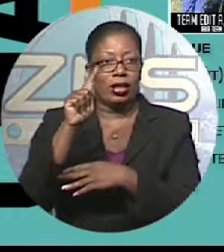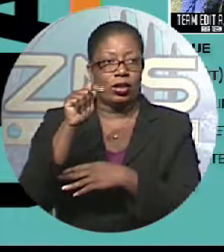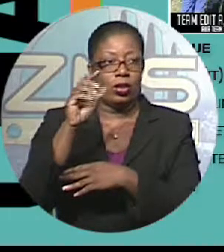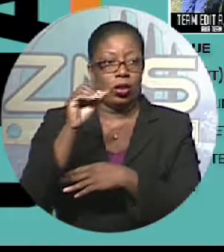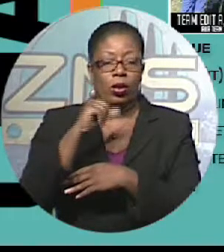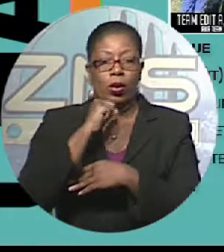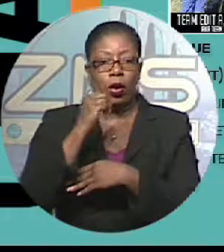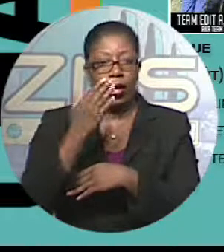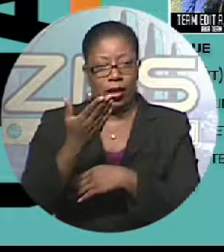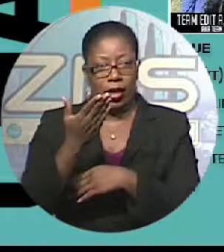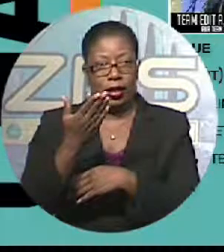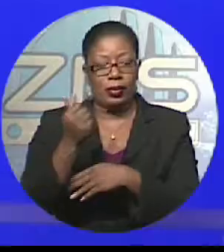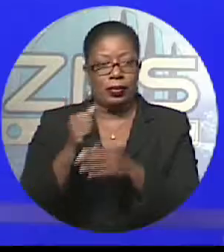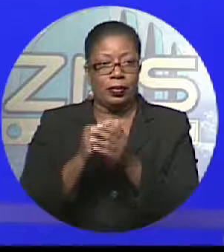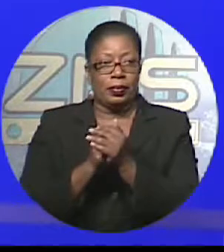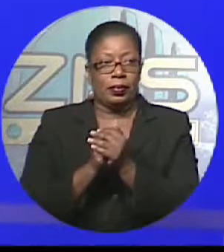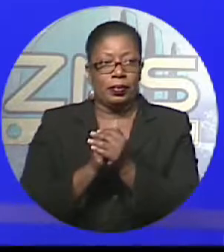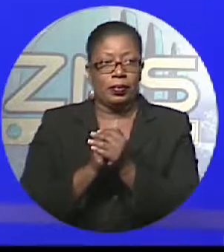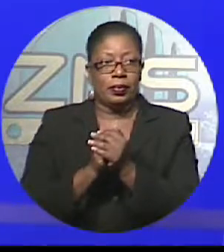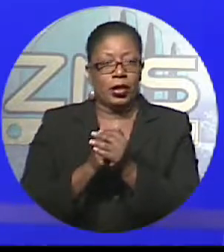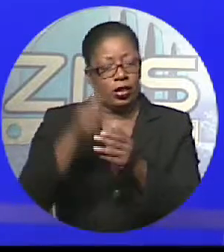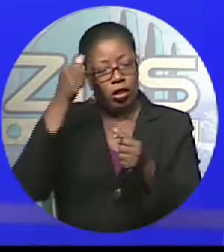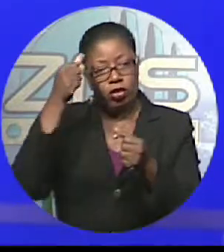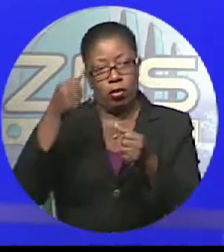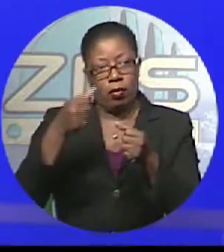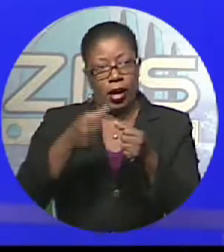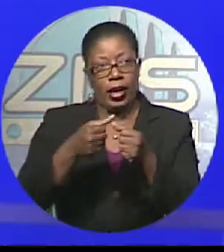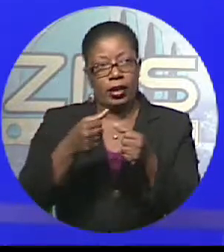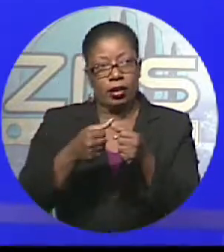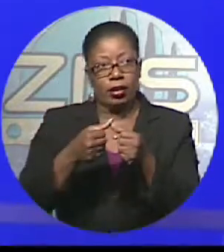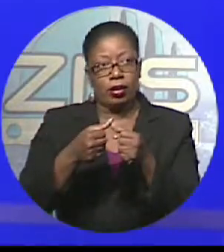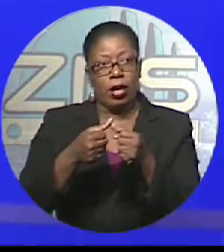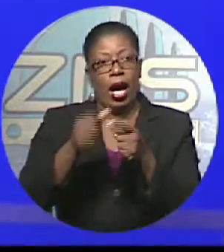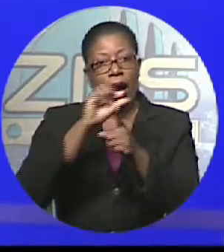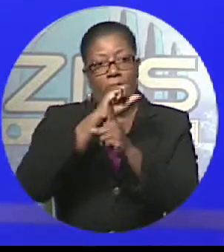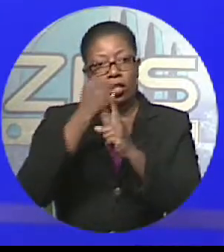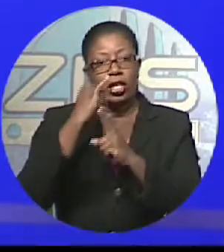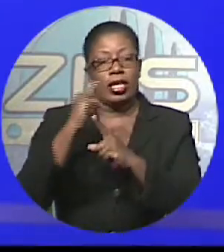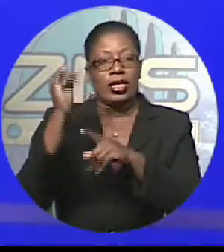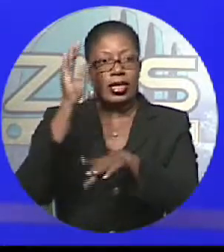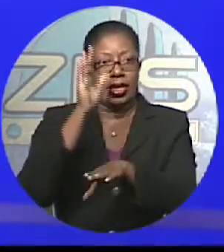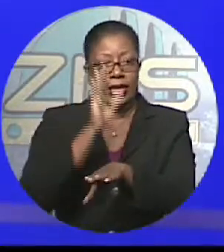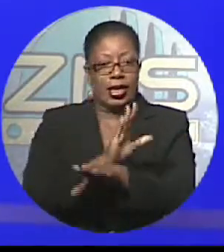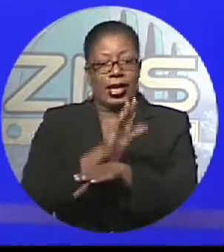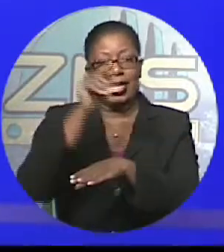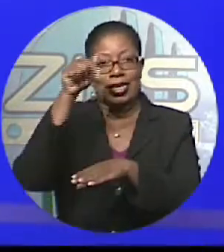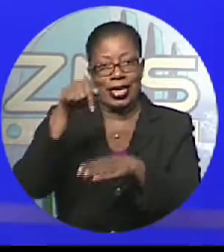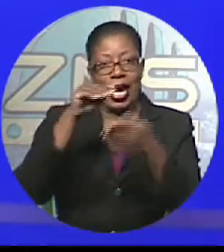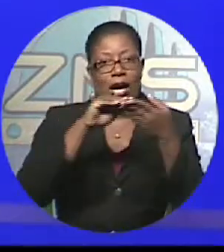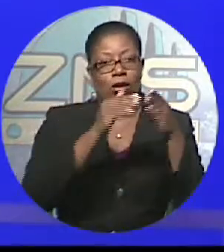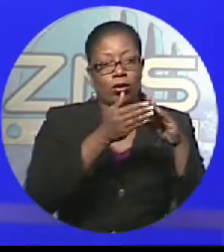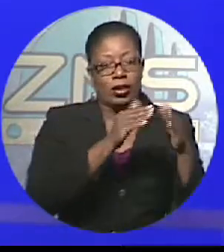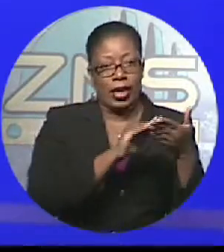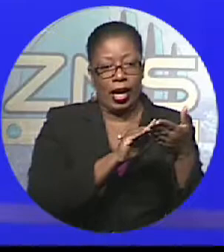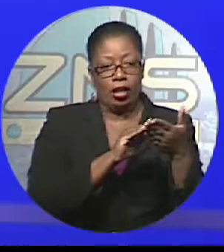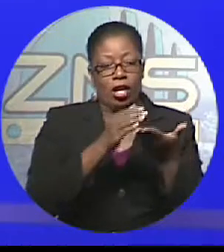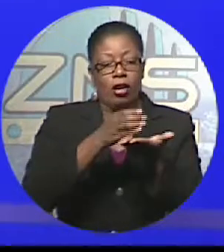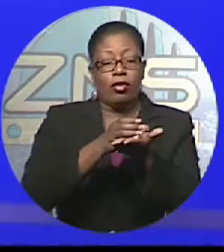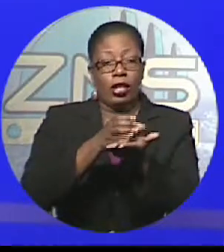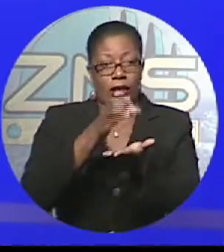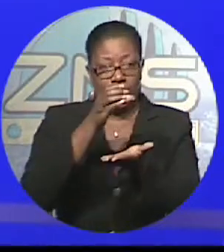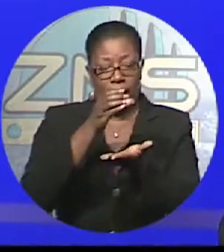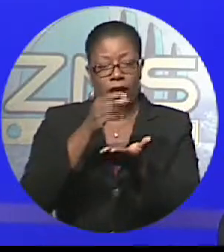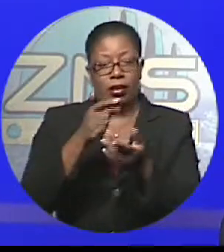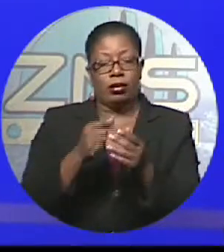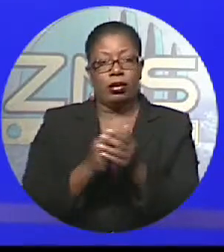with 5 points. And just a reminder, our social is tonight at Via Downtown. It's a can drive, so all of you who want to